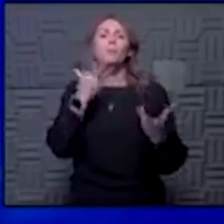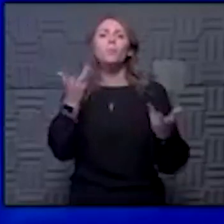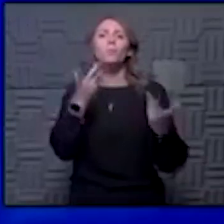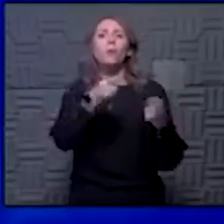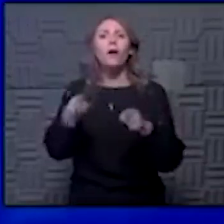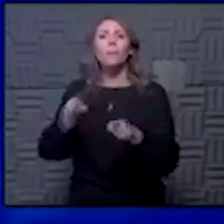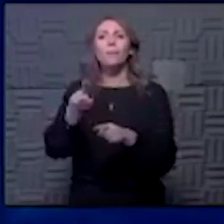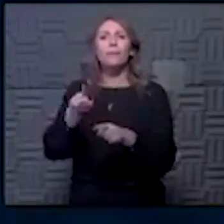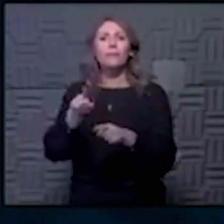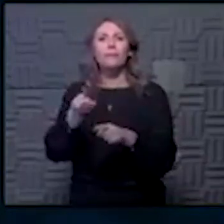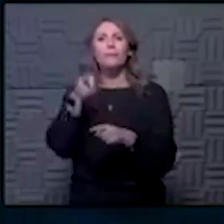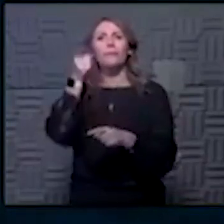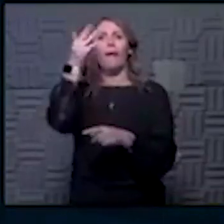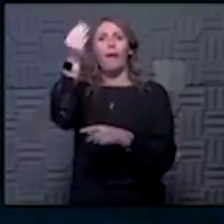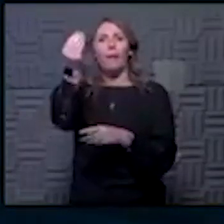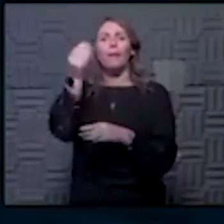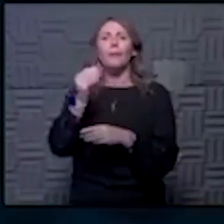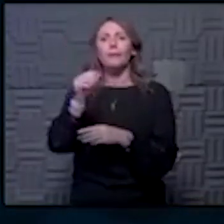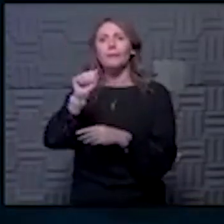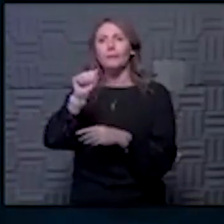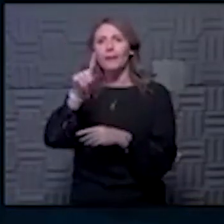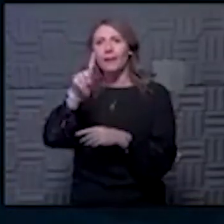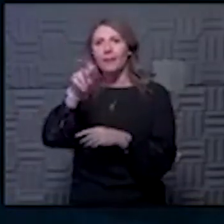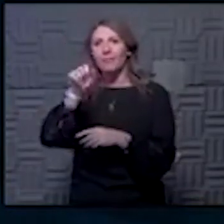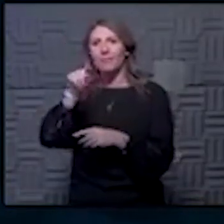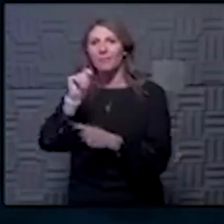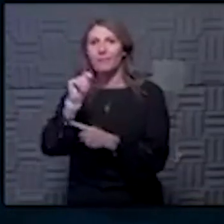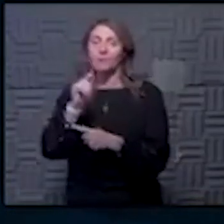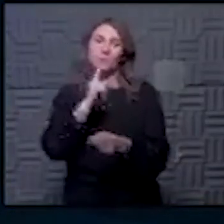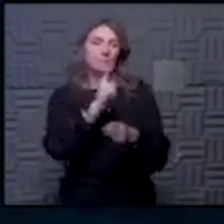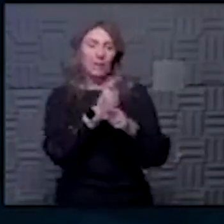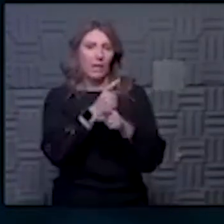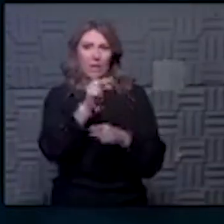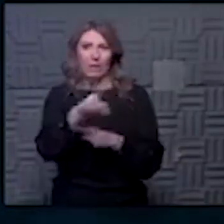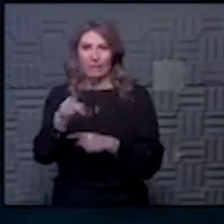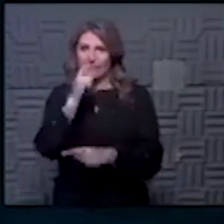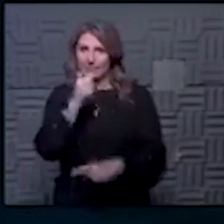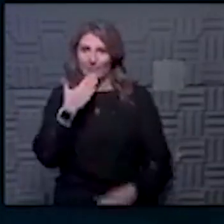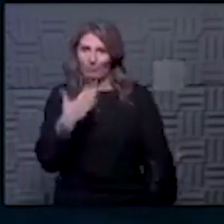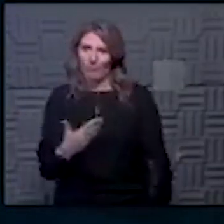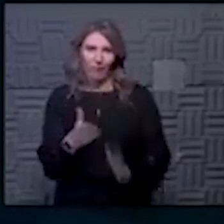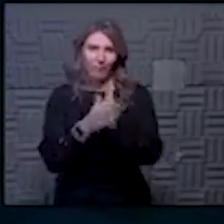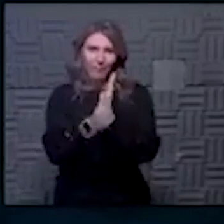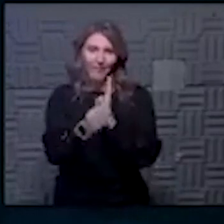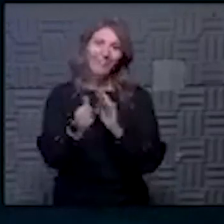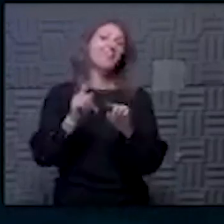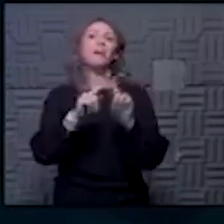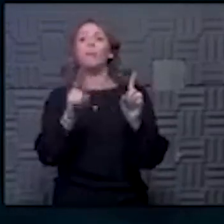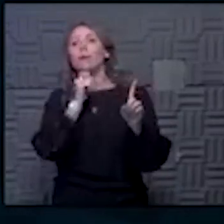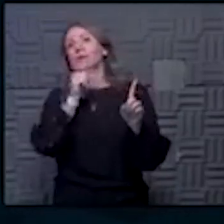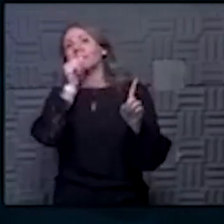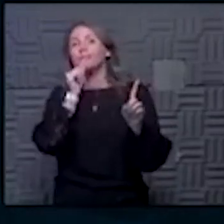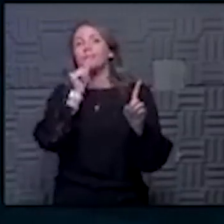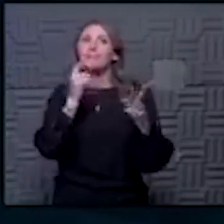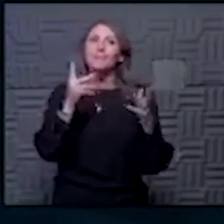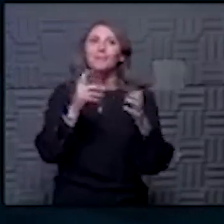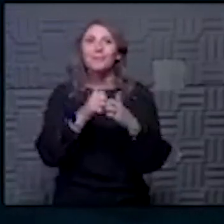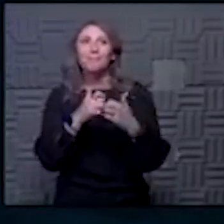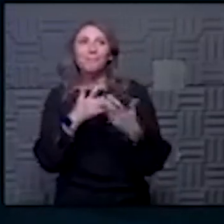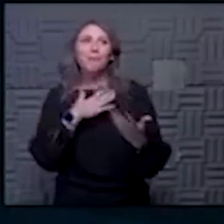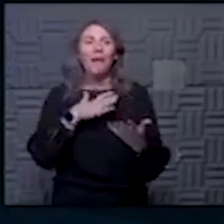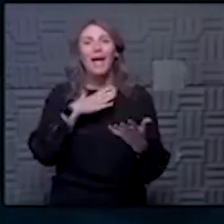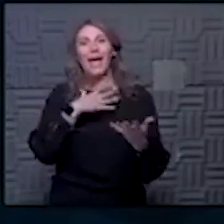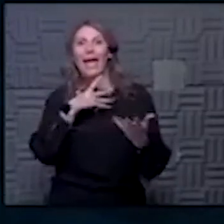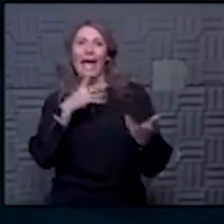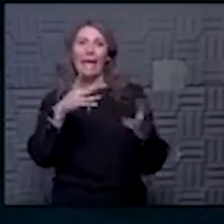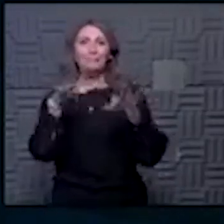Advent. Yes, well, you're right. I don't do PowerPoints very well either, so you're going to have to put up with my just my